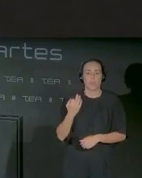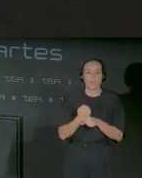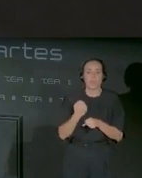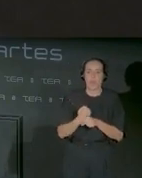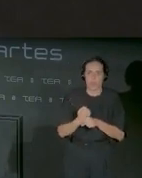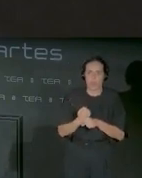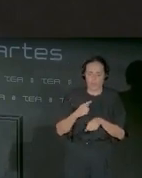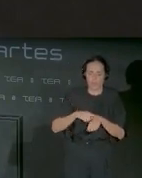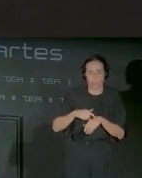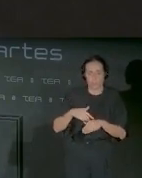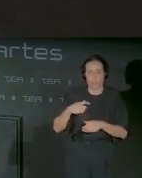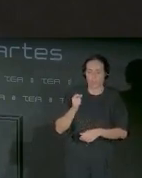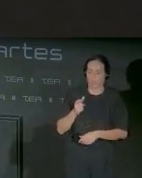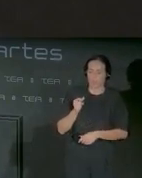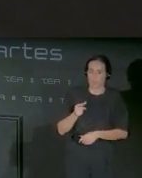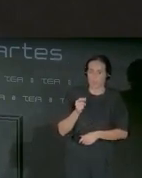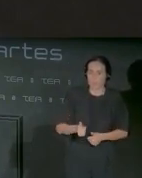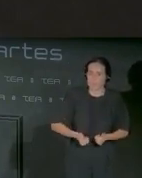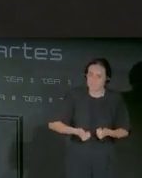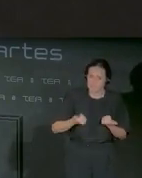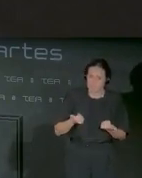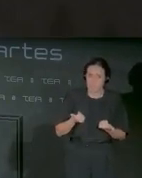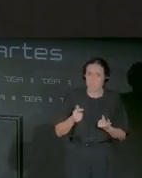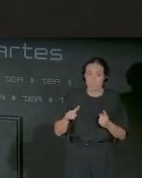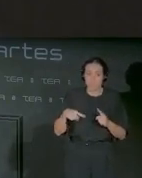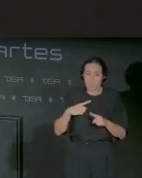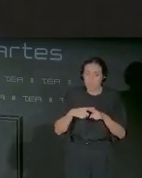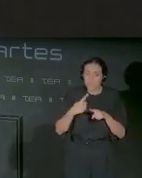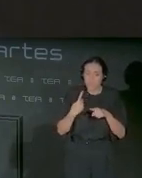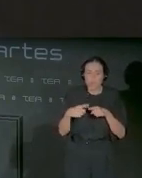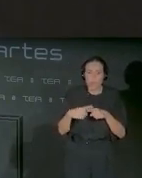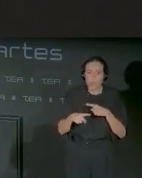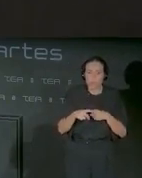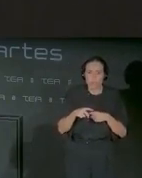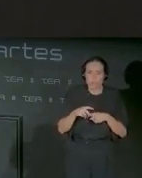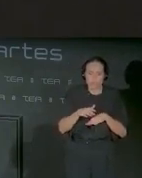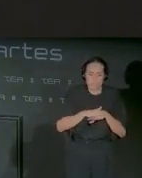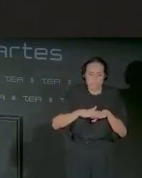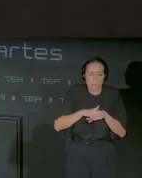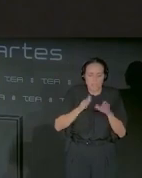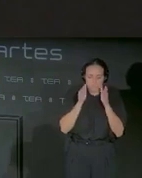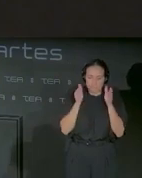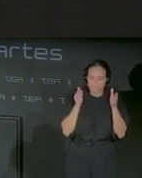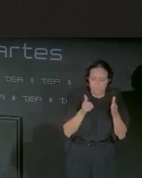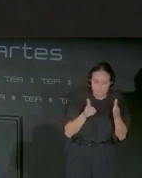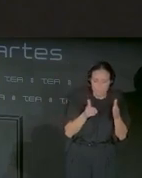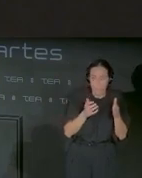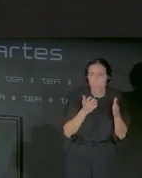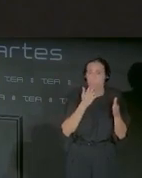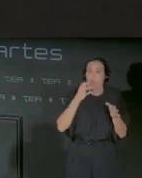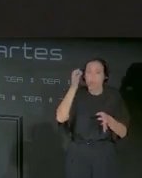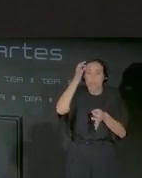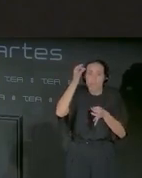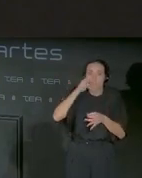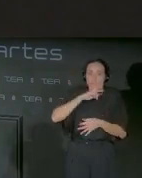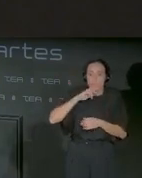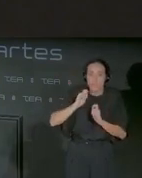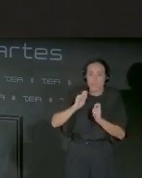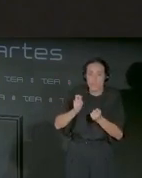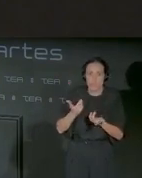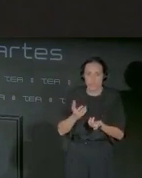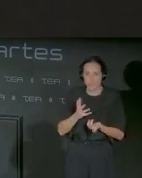extra value, also data value, which we are just starting to create. They also desire data. They have a lot of data.